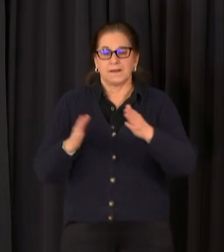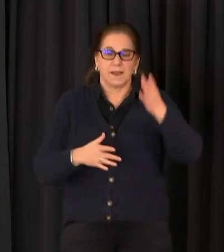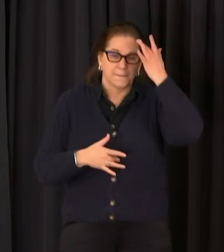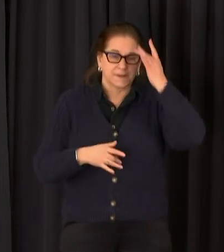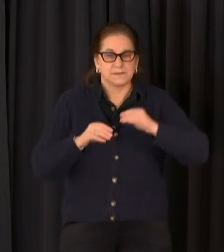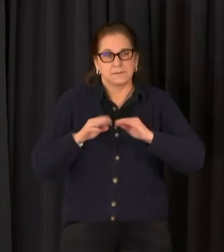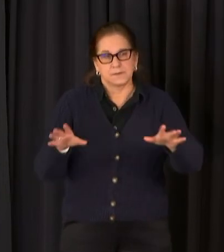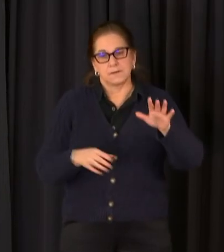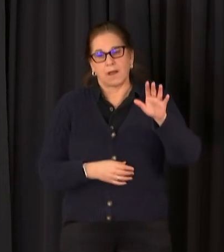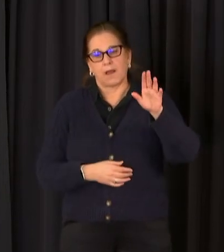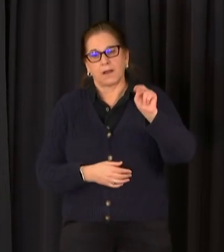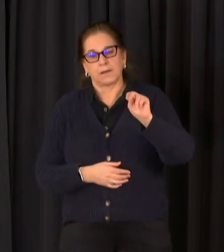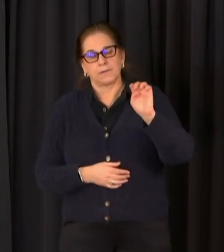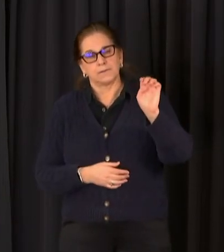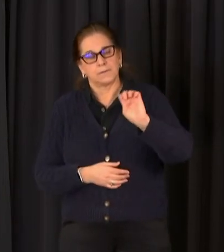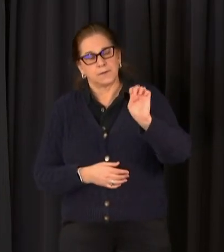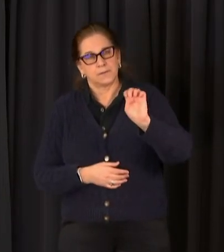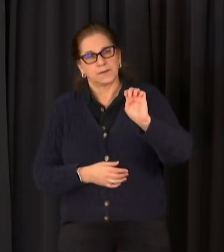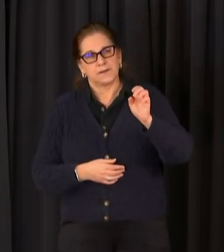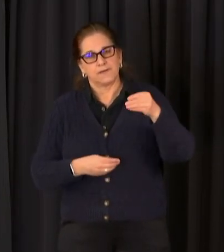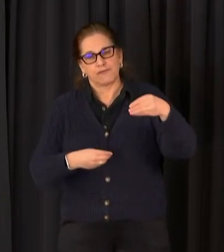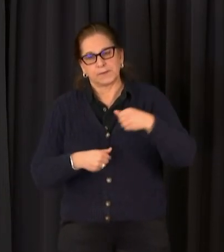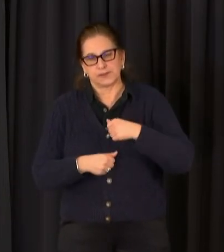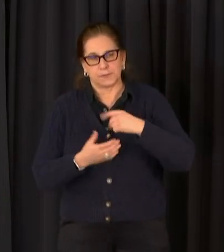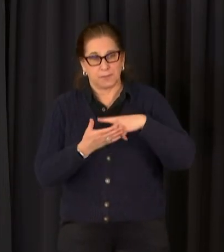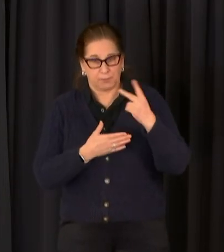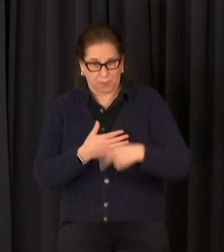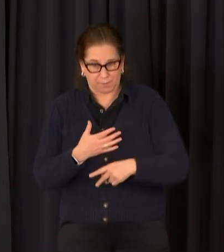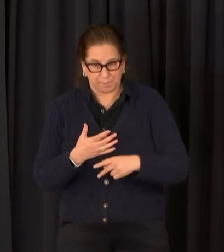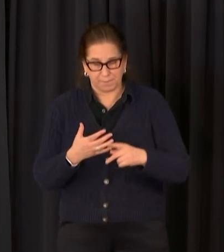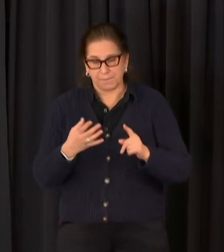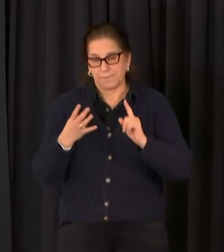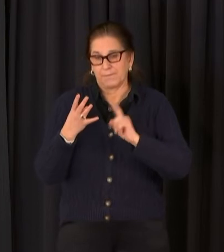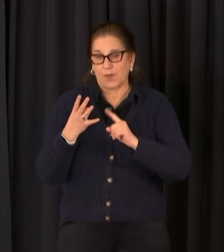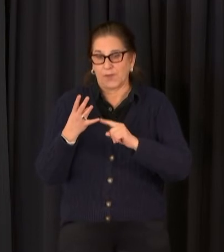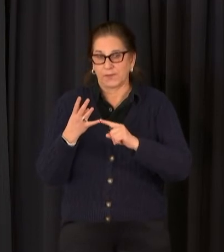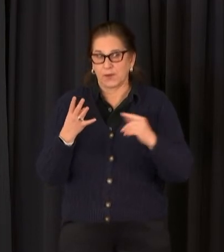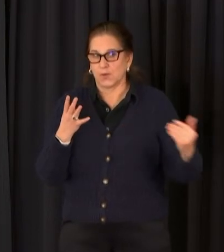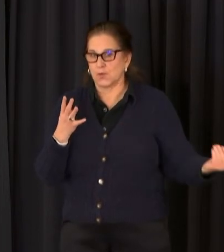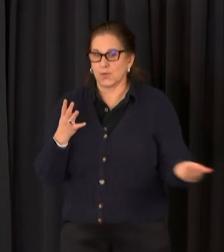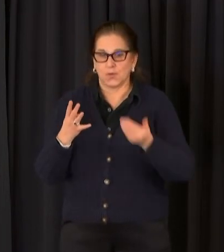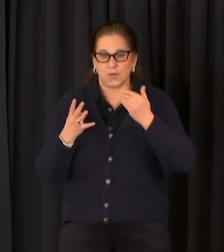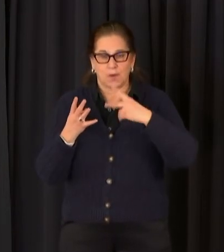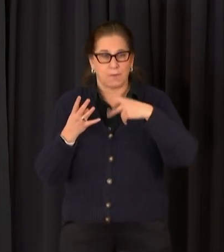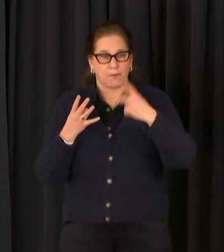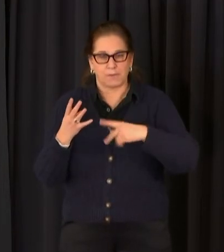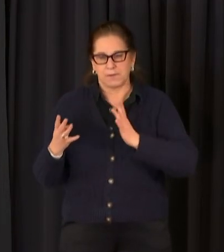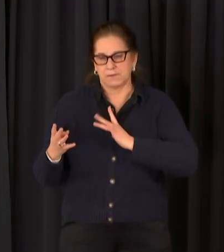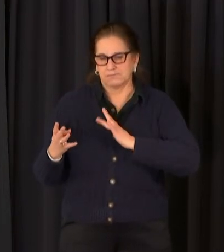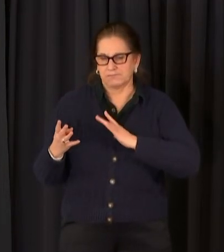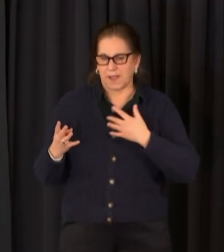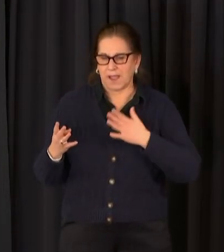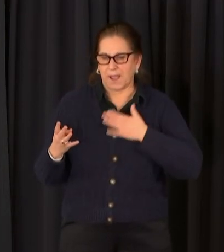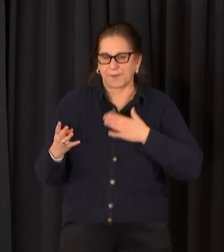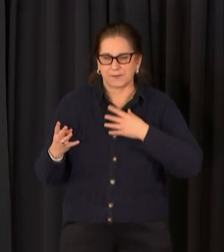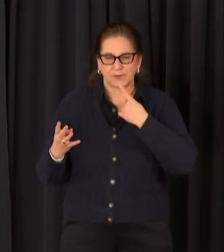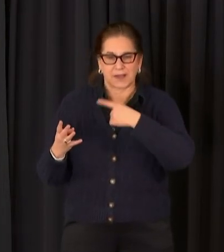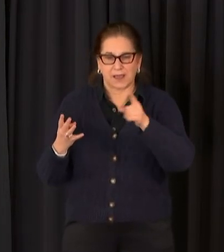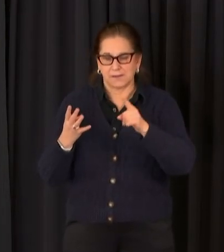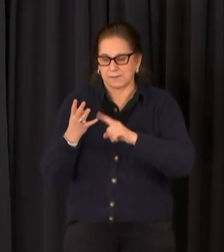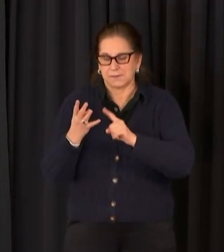Unemployment Compensation Program, PEUC, and a brand new program, which I'm pleased to announce, is the Mixed